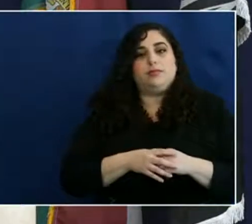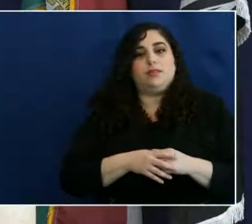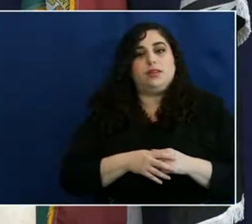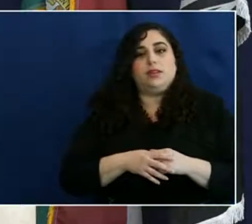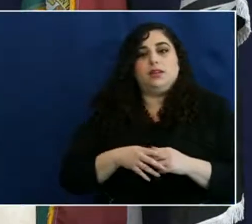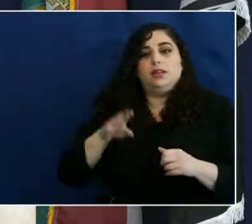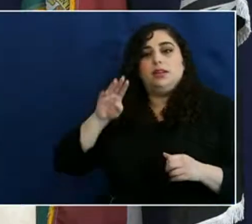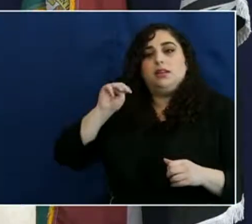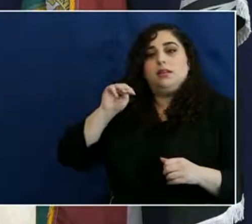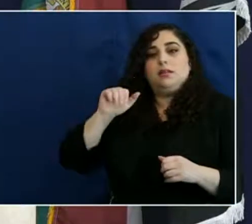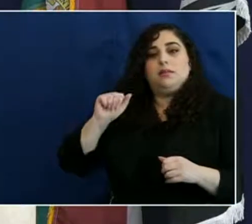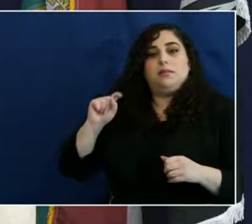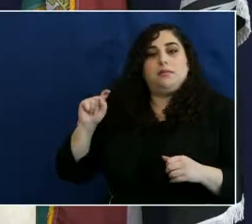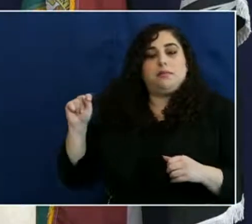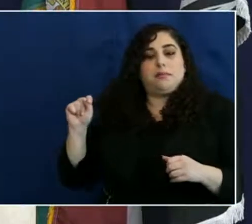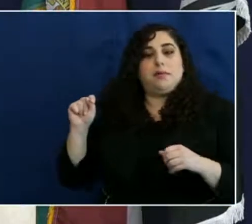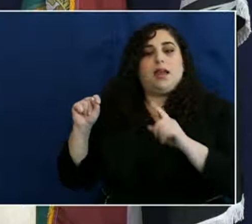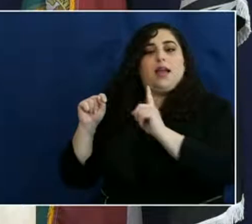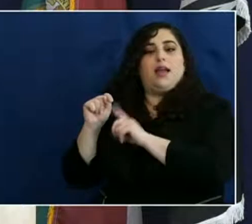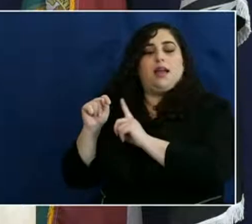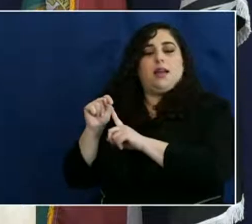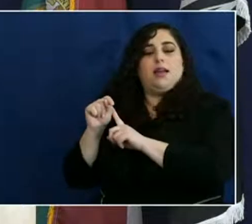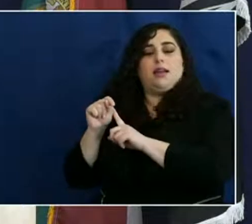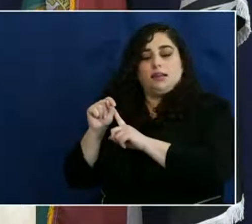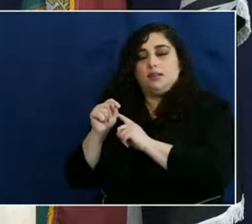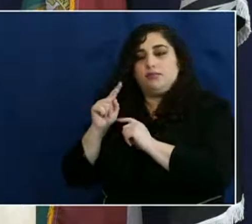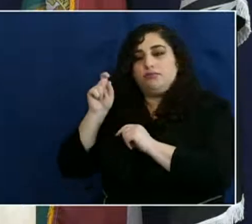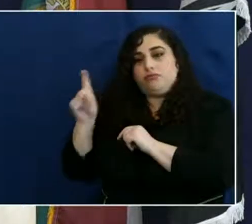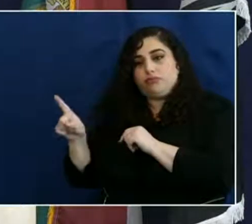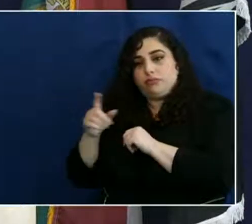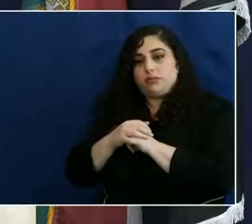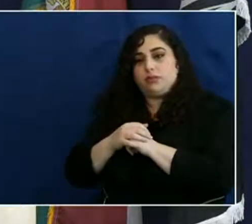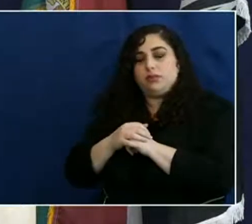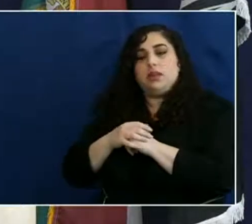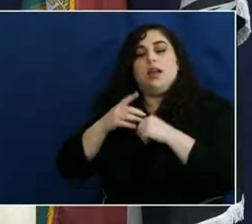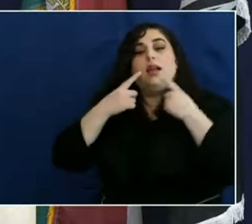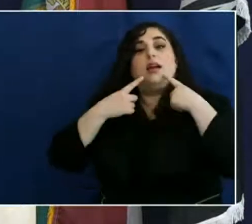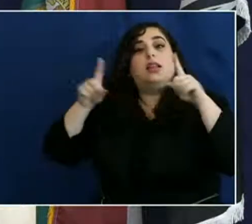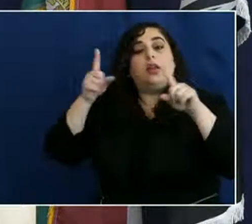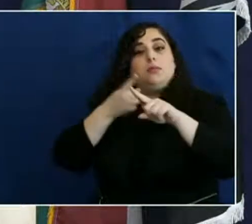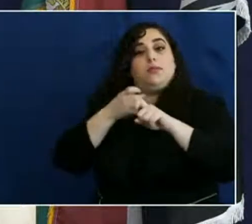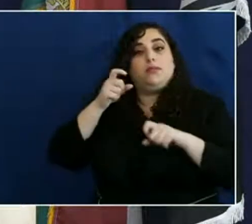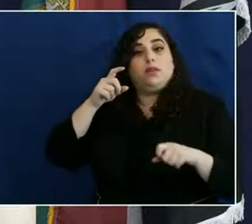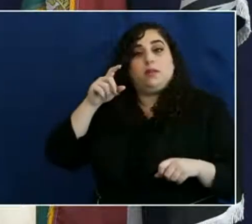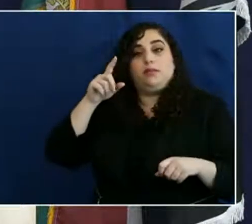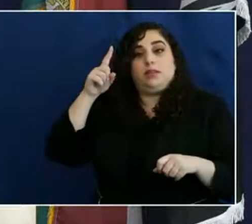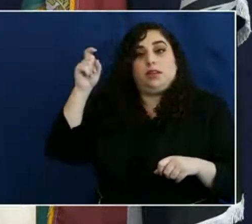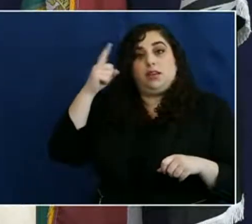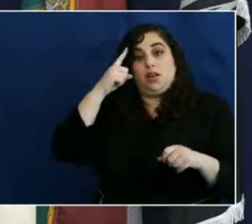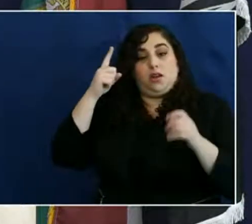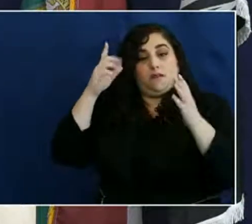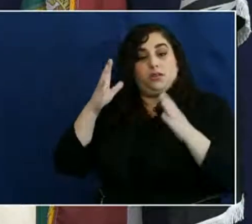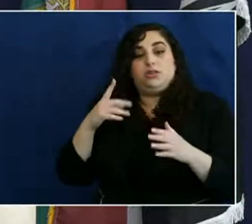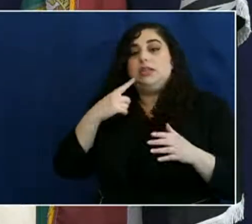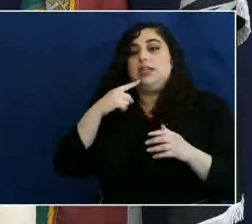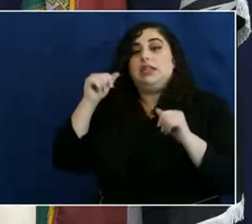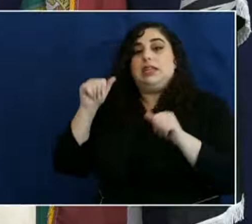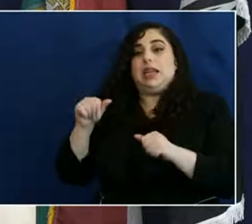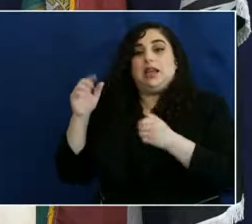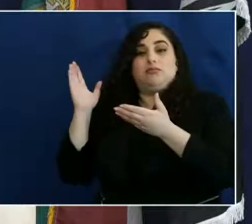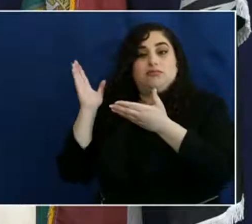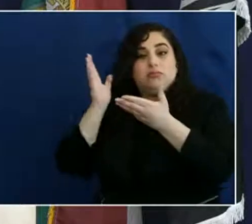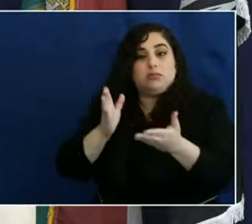KPBS. He wants to know, per an announcement from the governor, are San Diegans allowed to bring family members to vaccination sites to get a